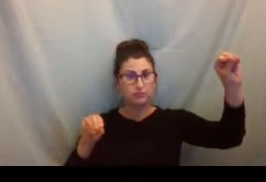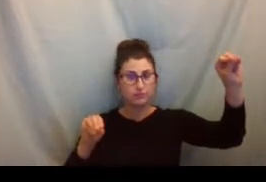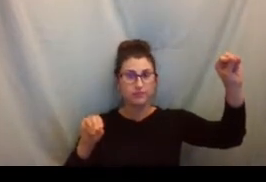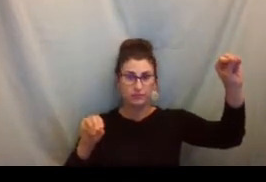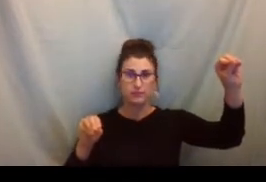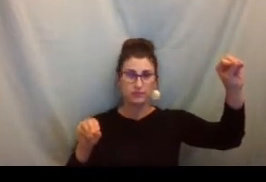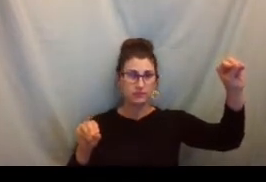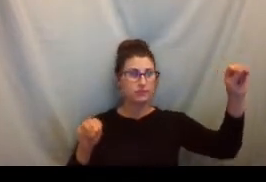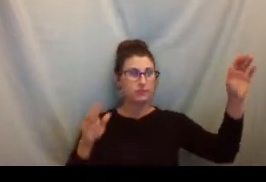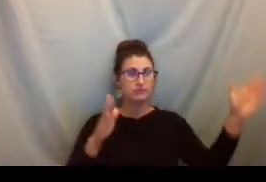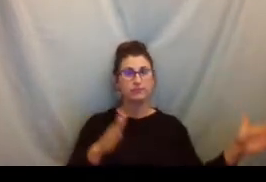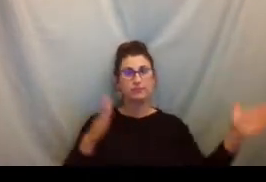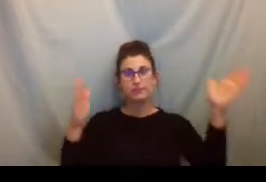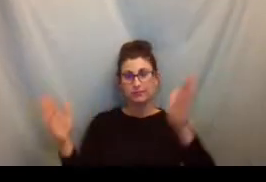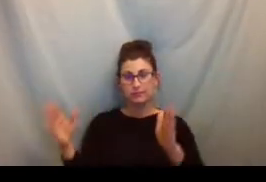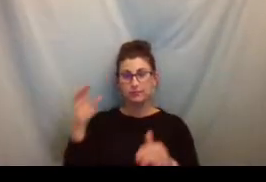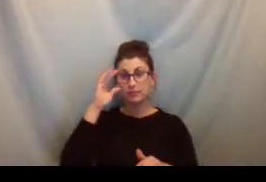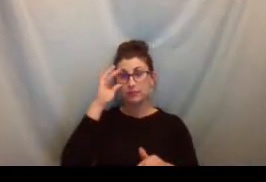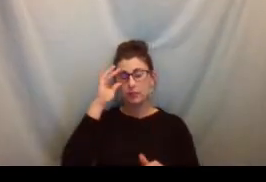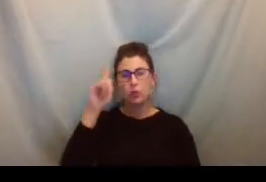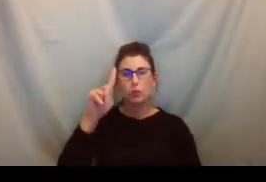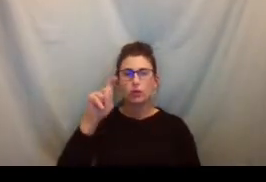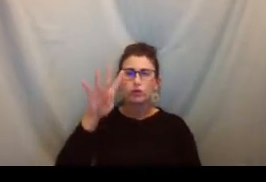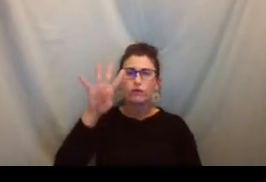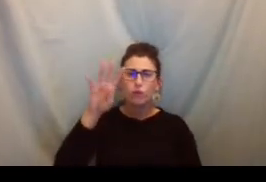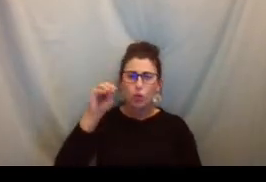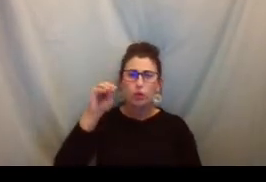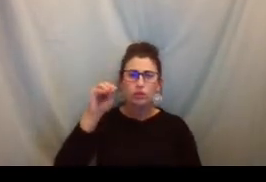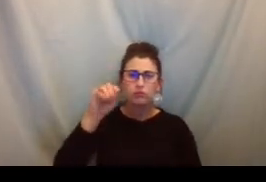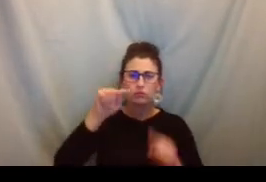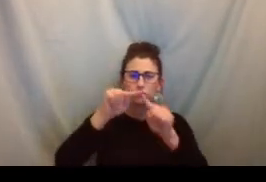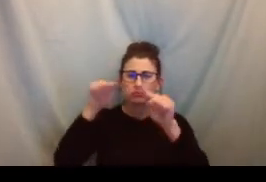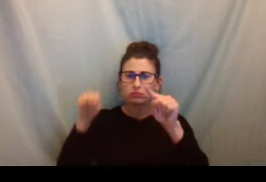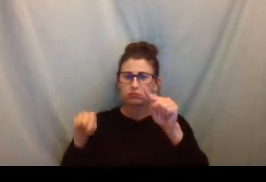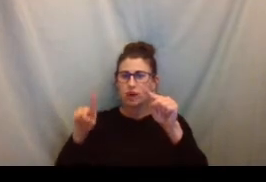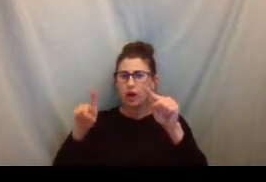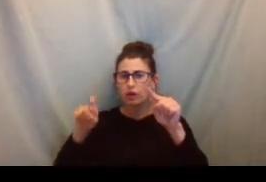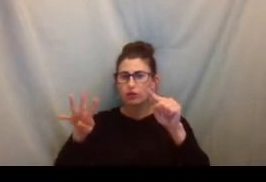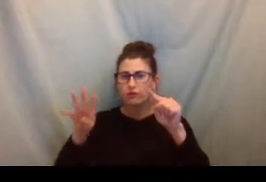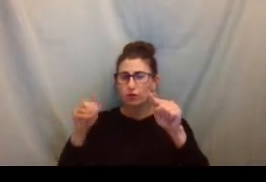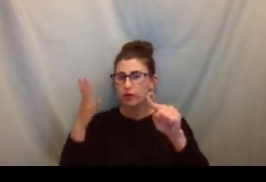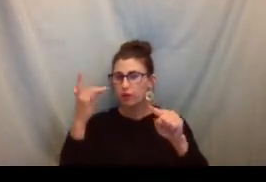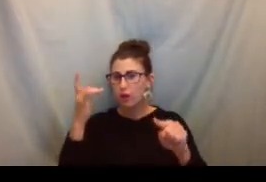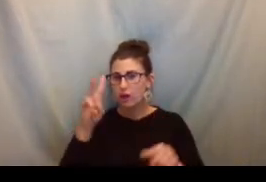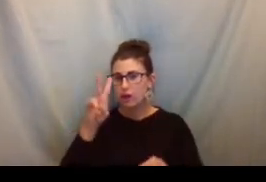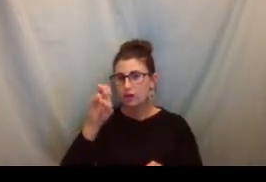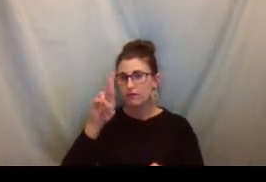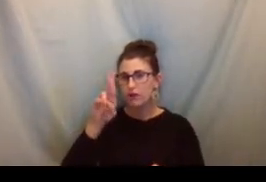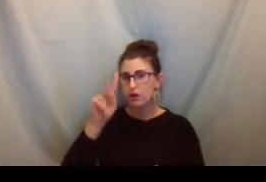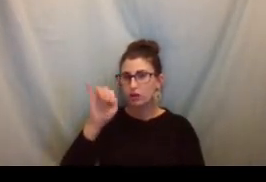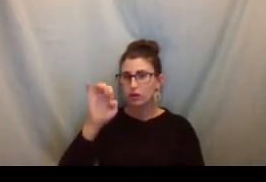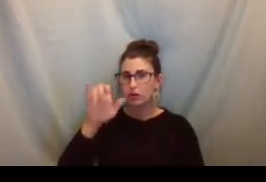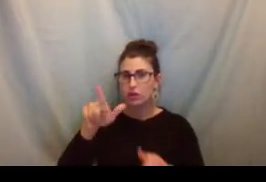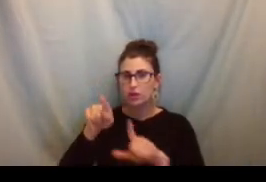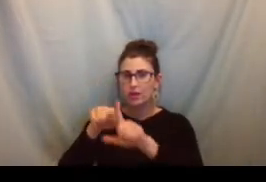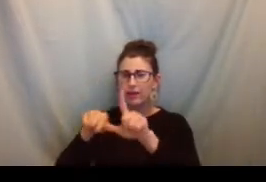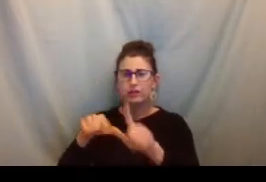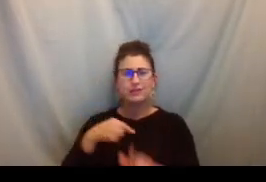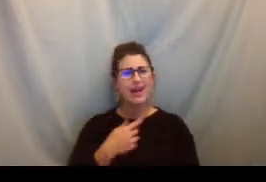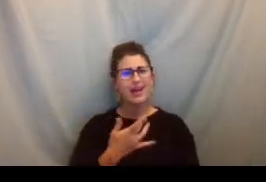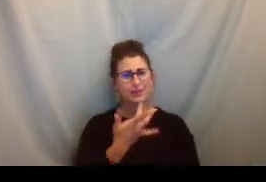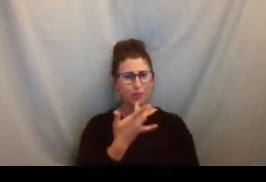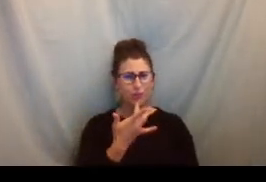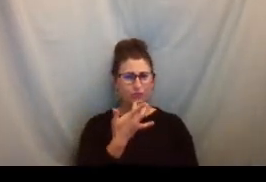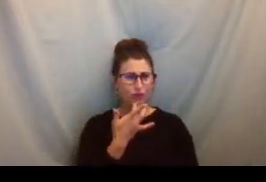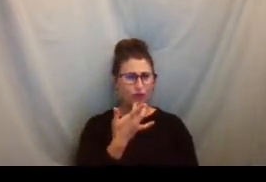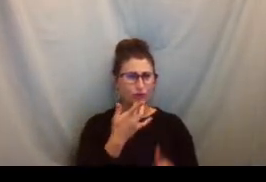degrees. Let's look at this one. 140. This should be 140 because of vertical angles. Alright, I like to